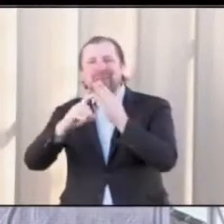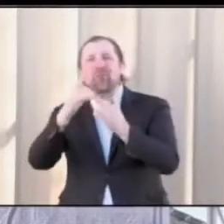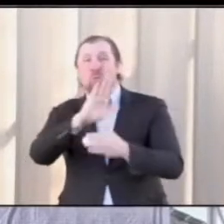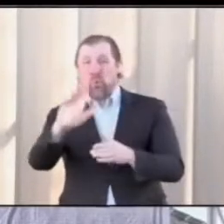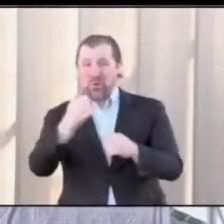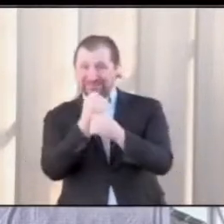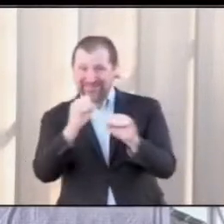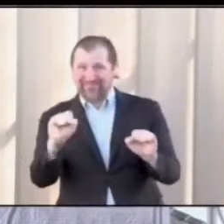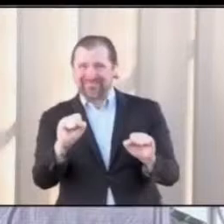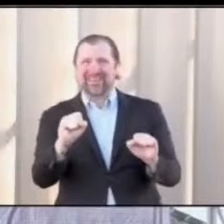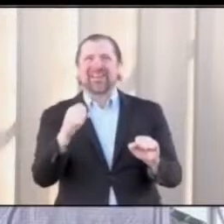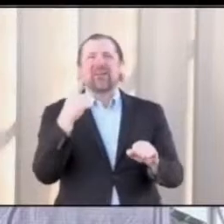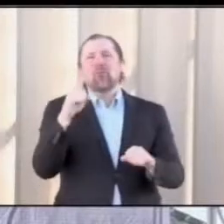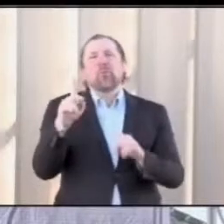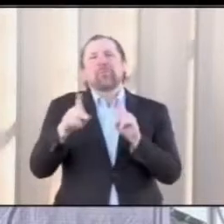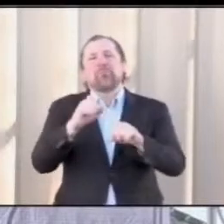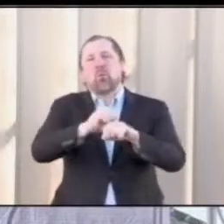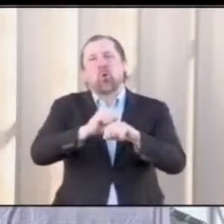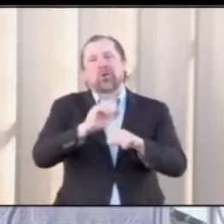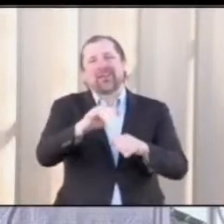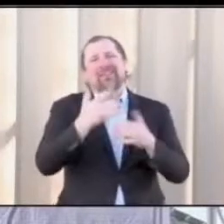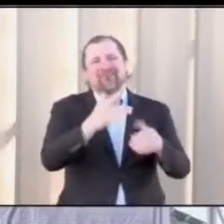crews working in these areas.